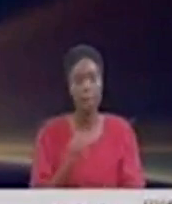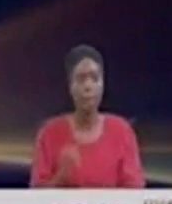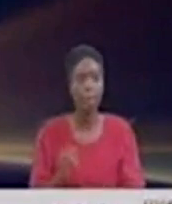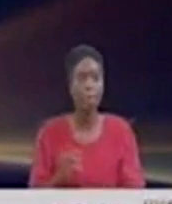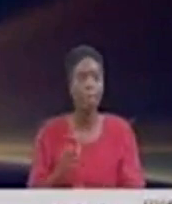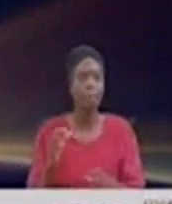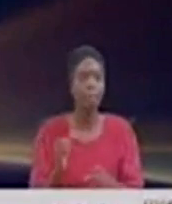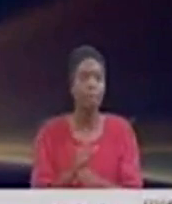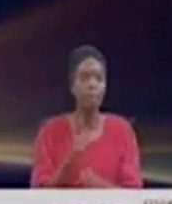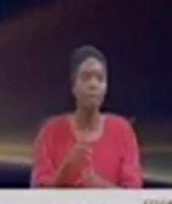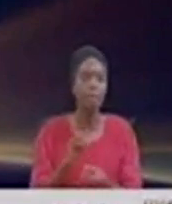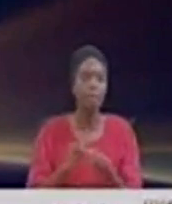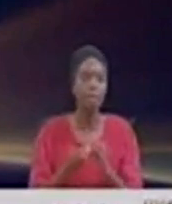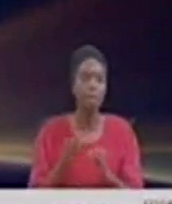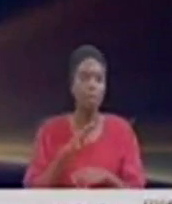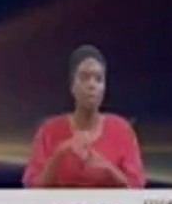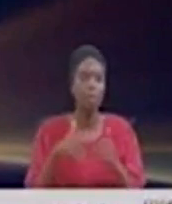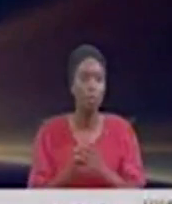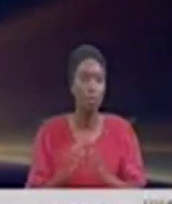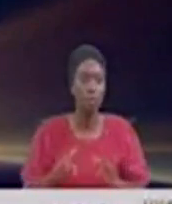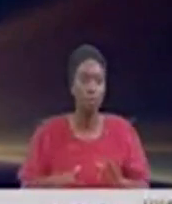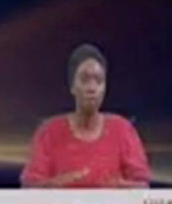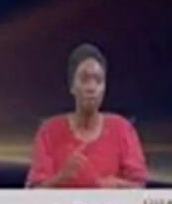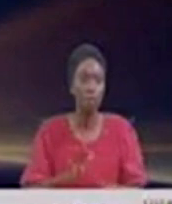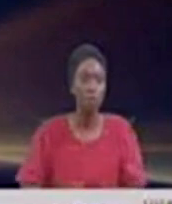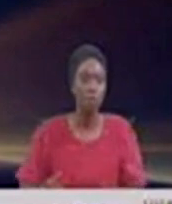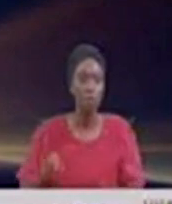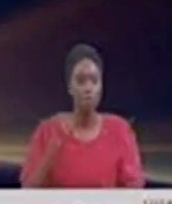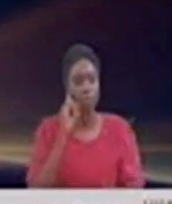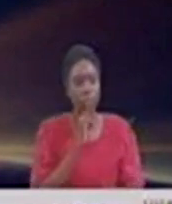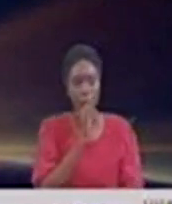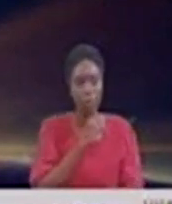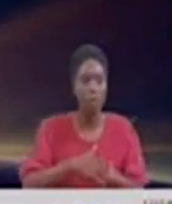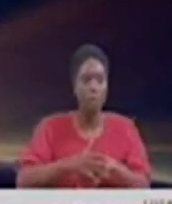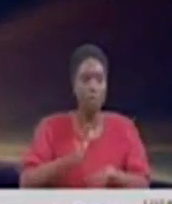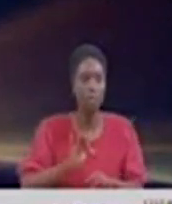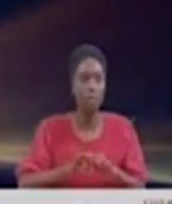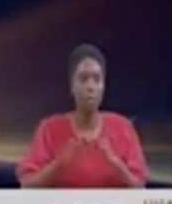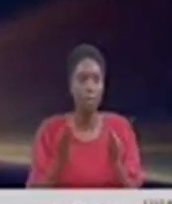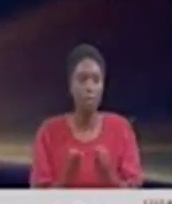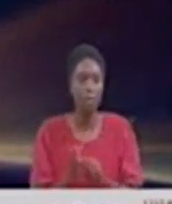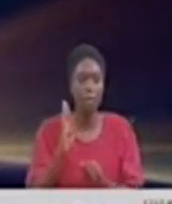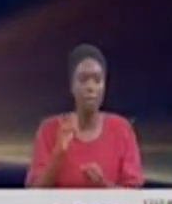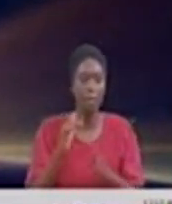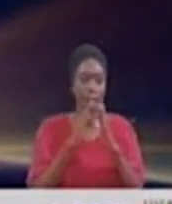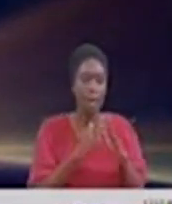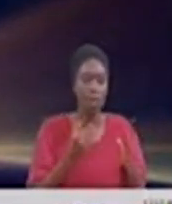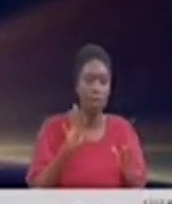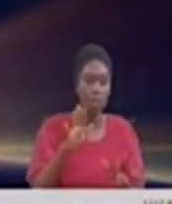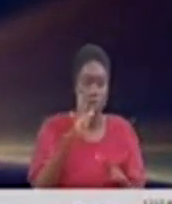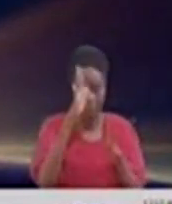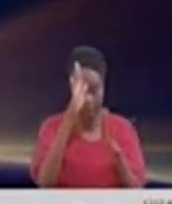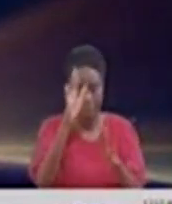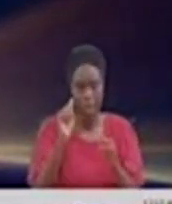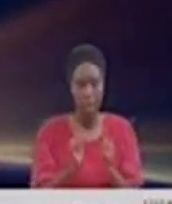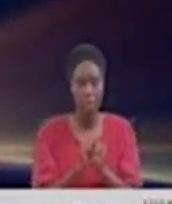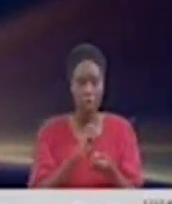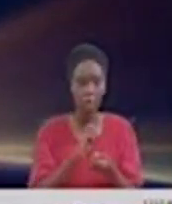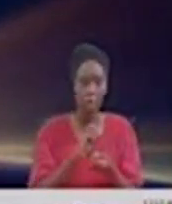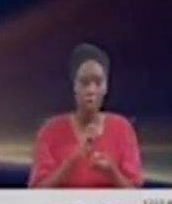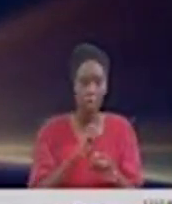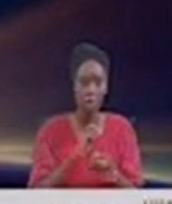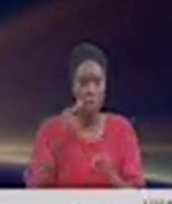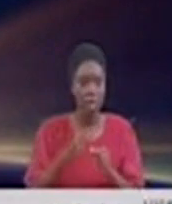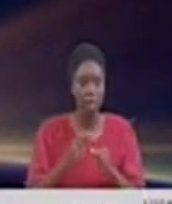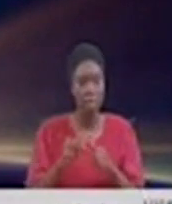saying, Take ye the sum of all the congregation of the children of Israel, after their families, by the house of their